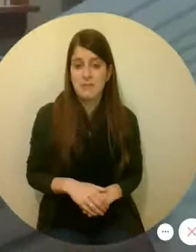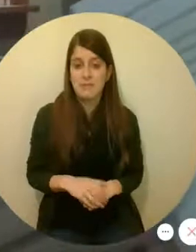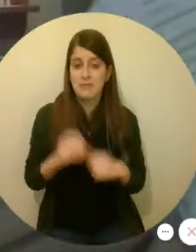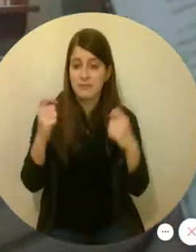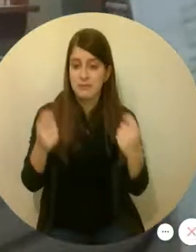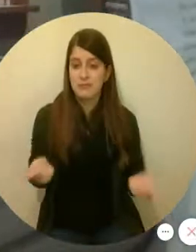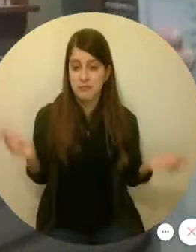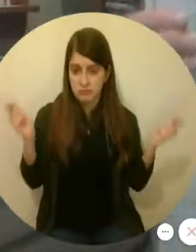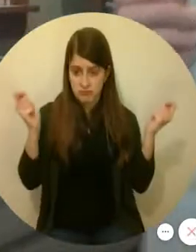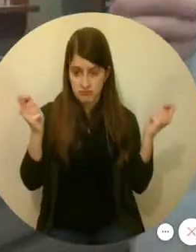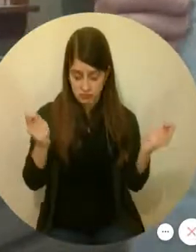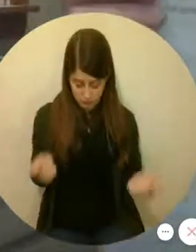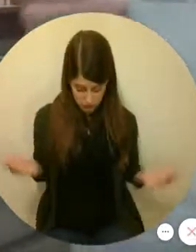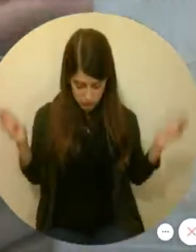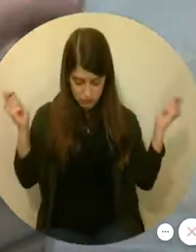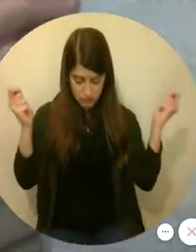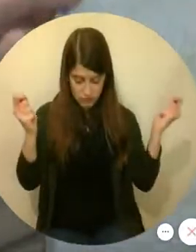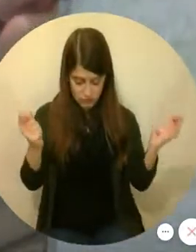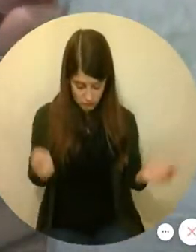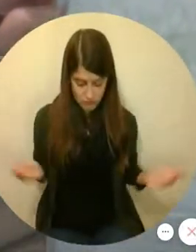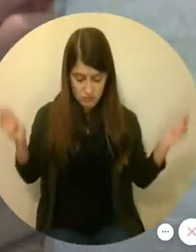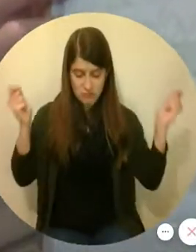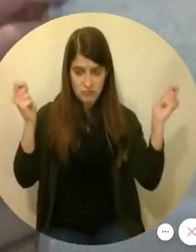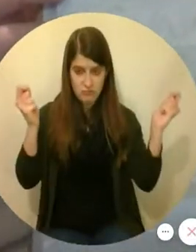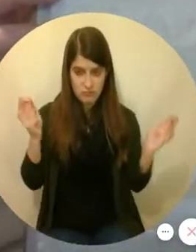jumped, jumped, and jumped.